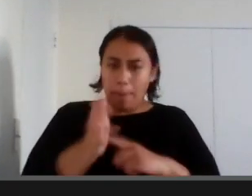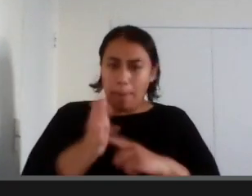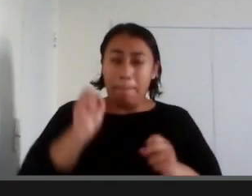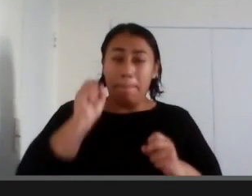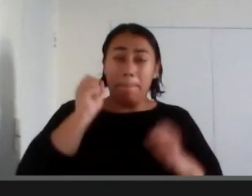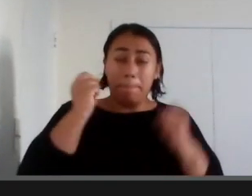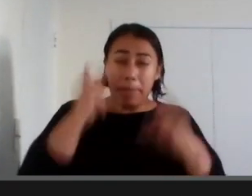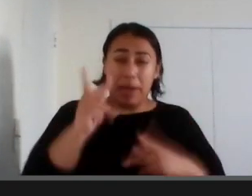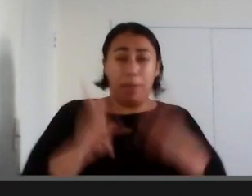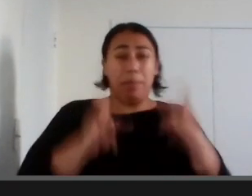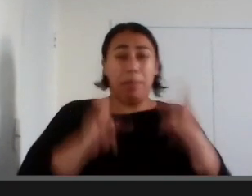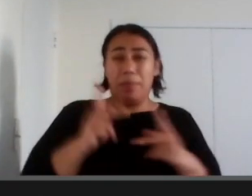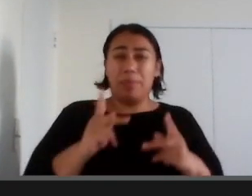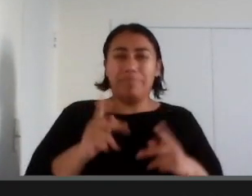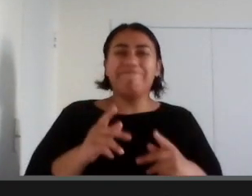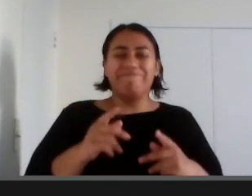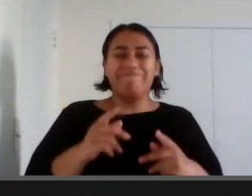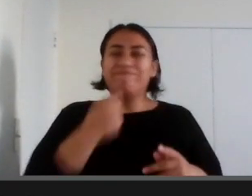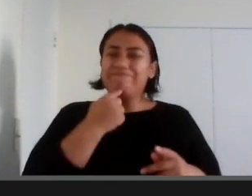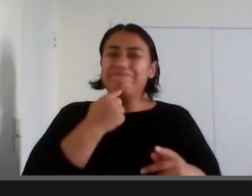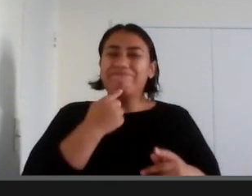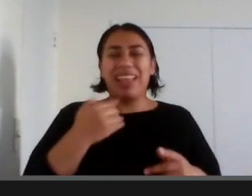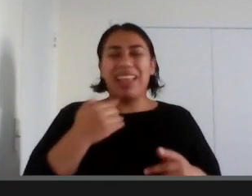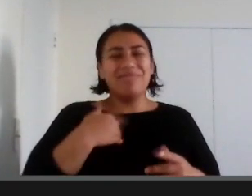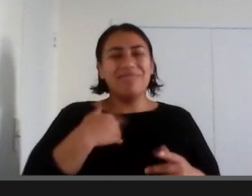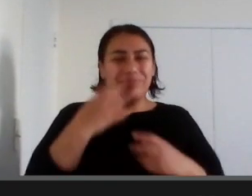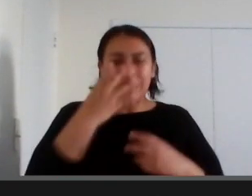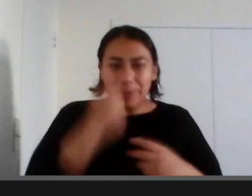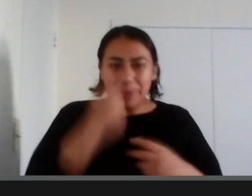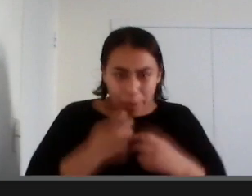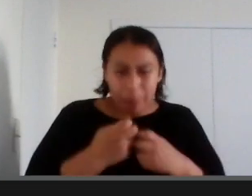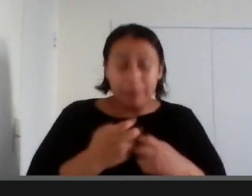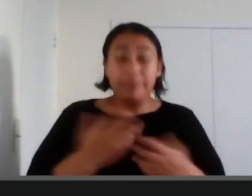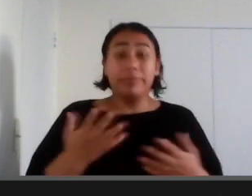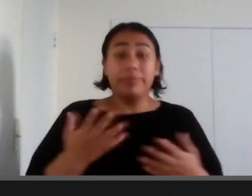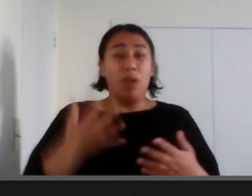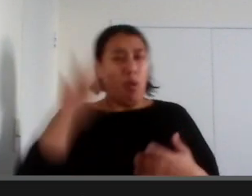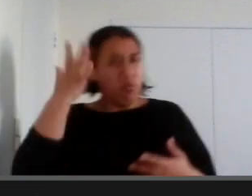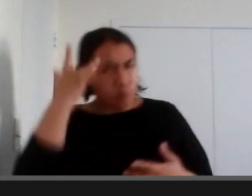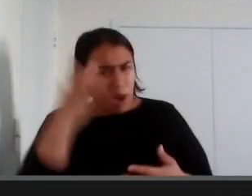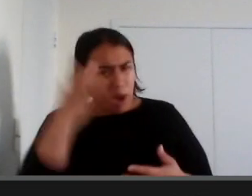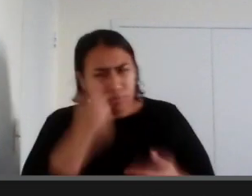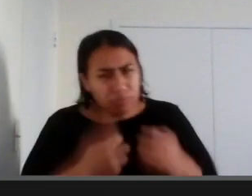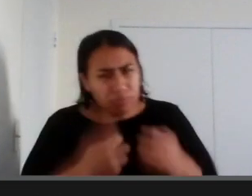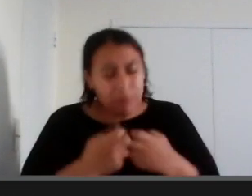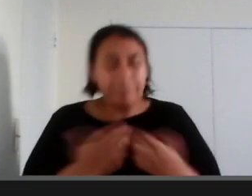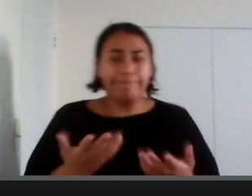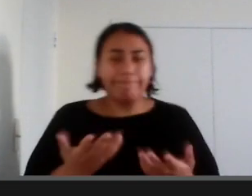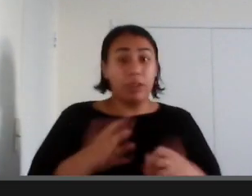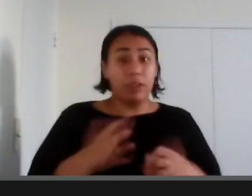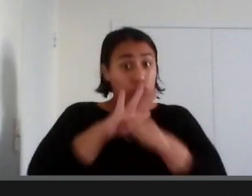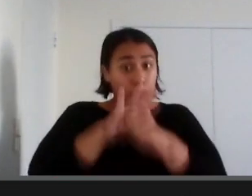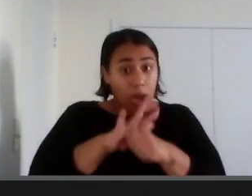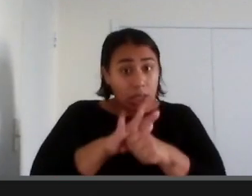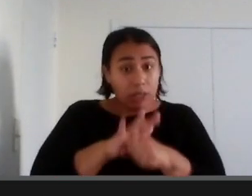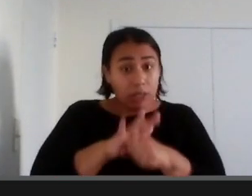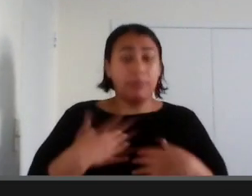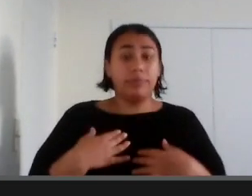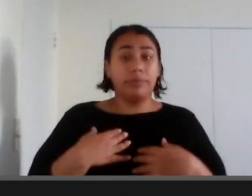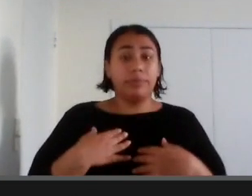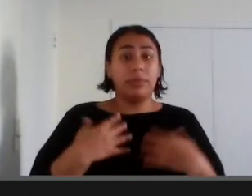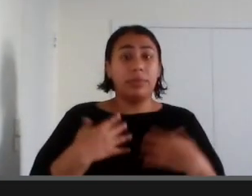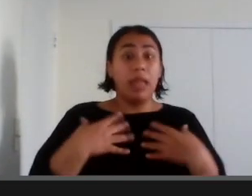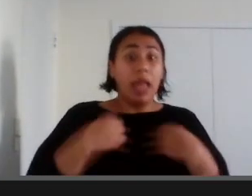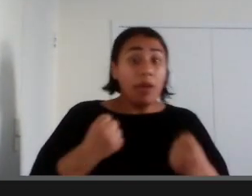common health problems affecting our population today and can be a result of stress or another health issue.